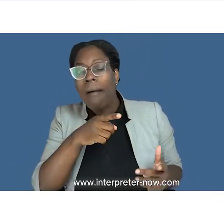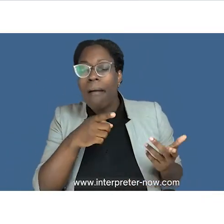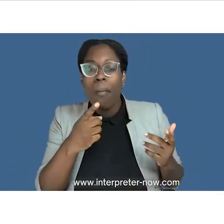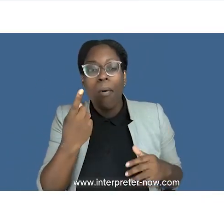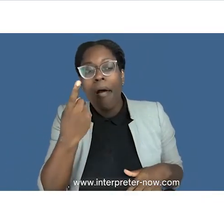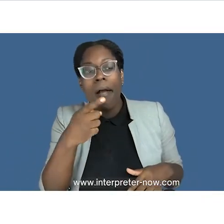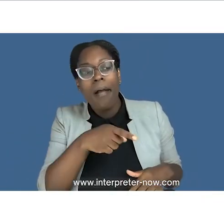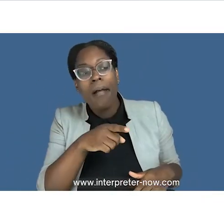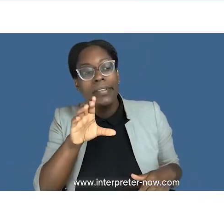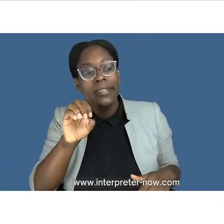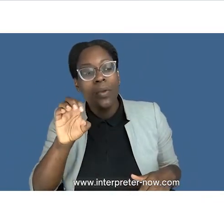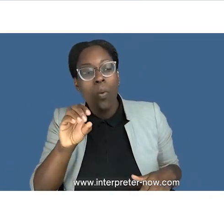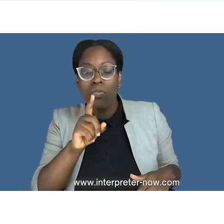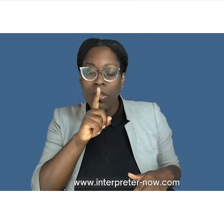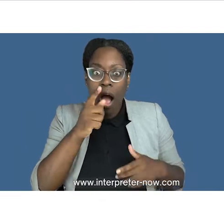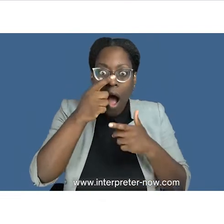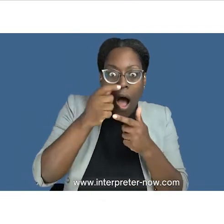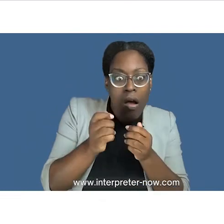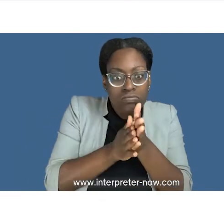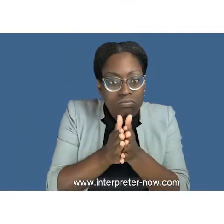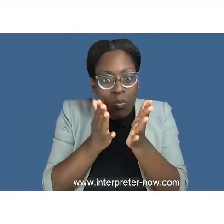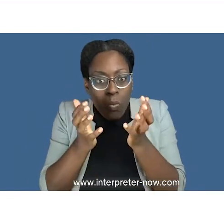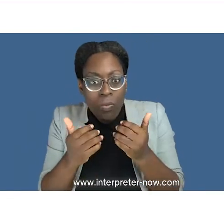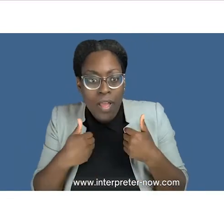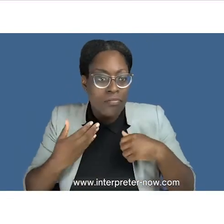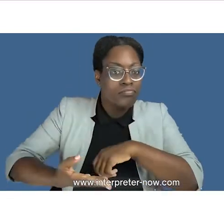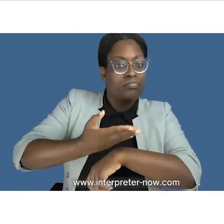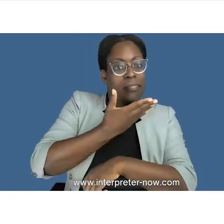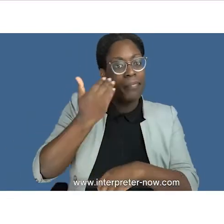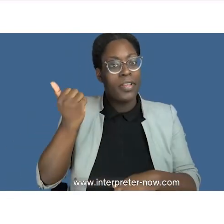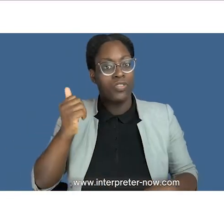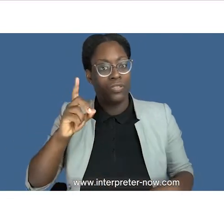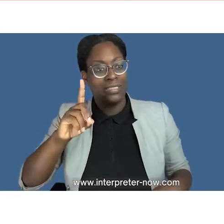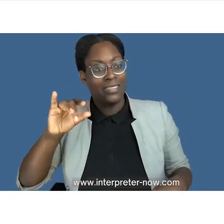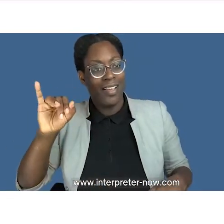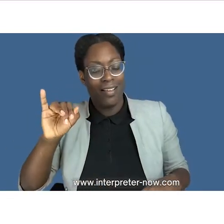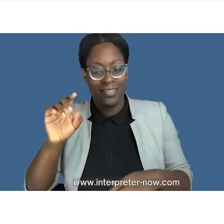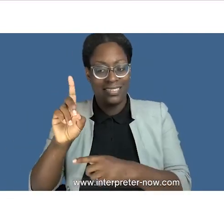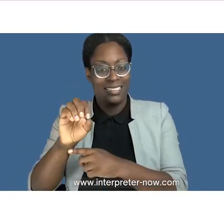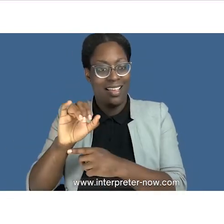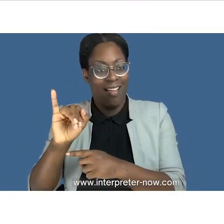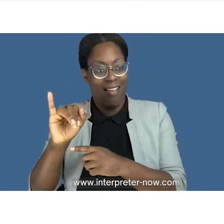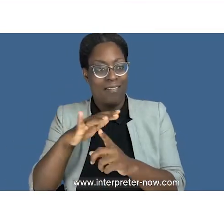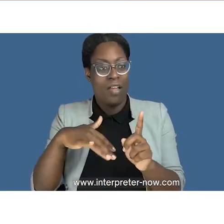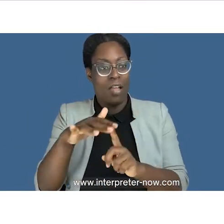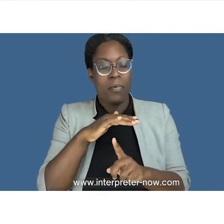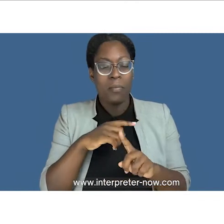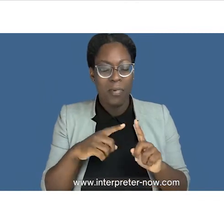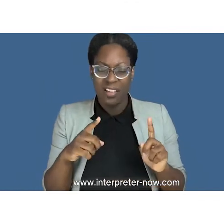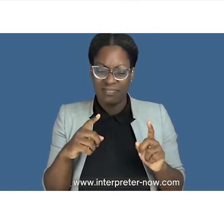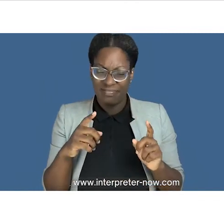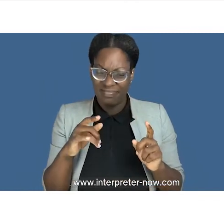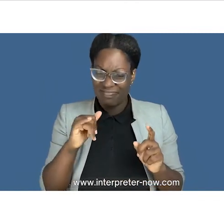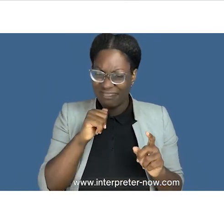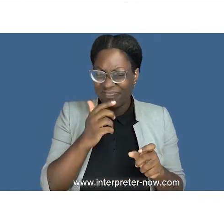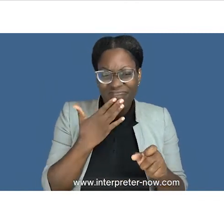a CEO of a startup would be interested in it and want to kind of push it forward. But we started to realize, well,